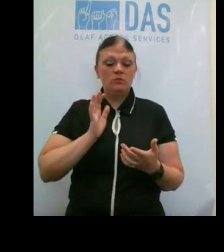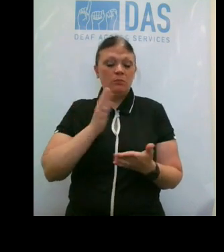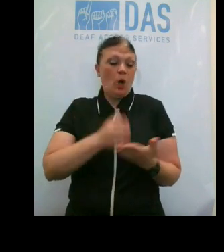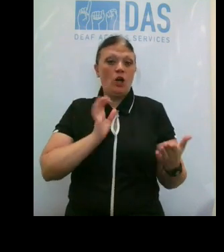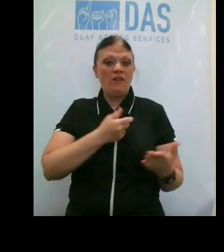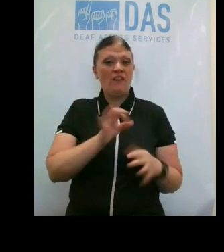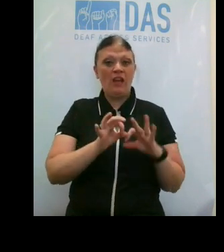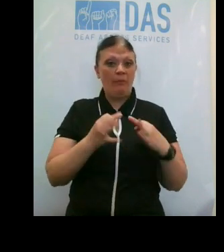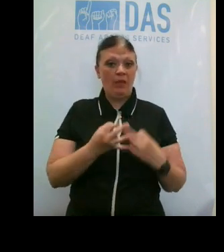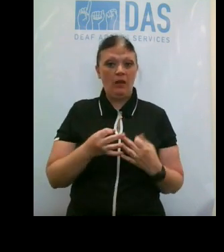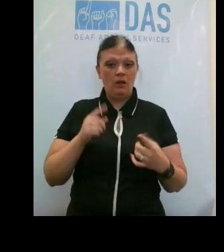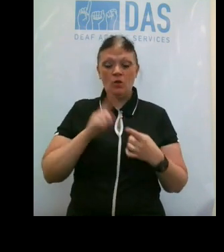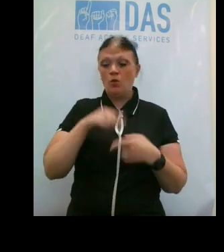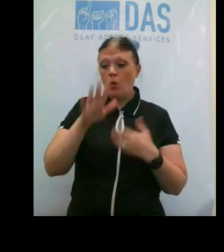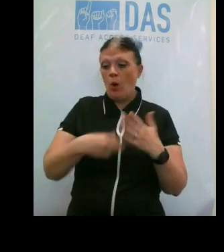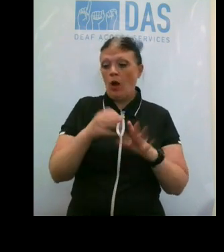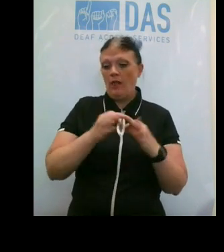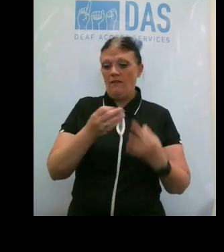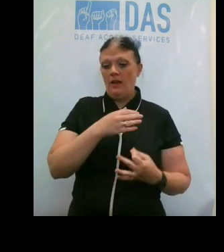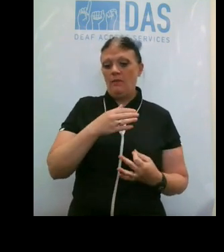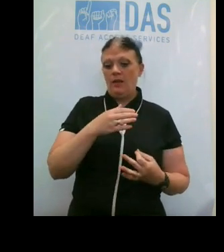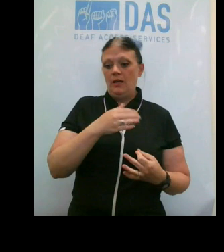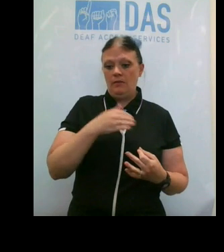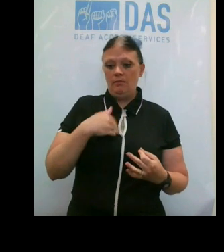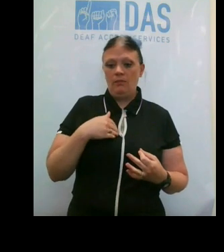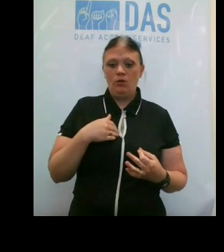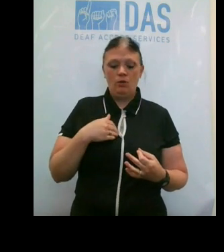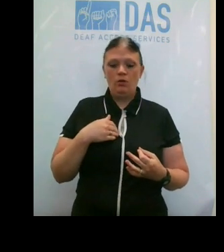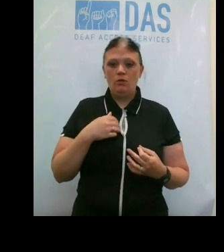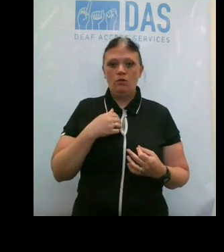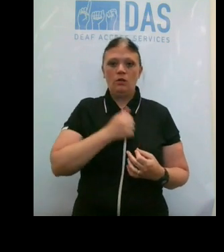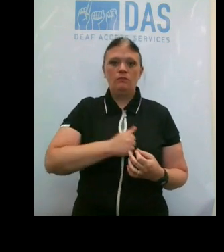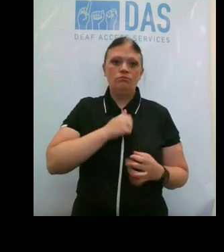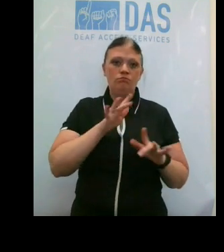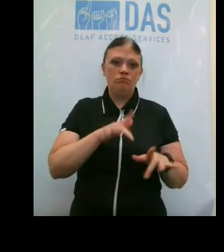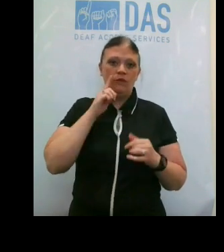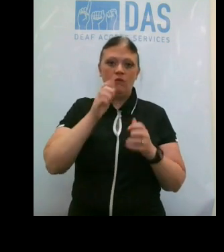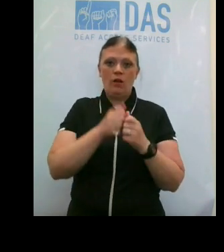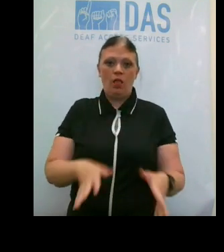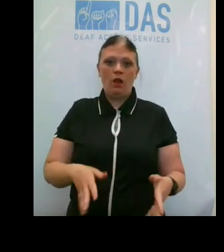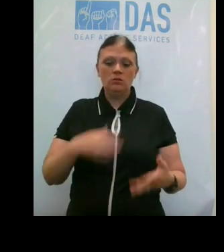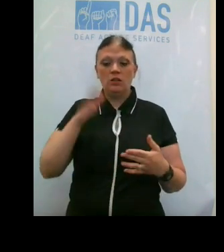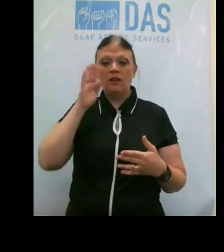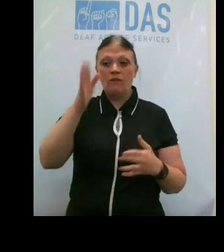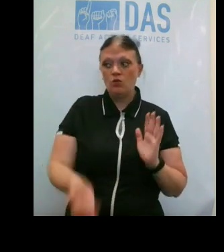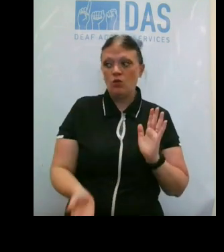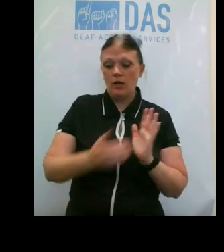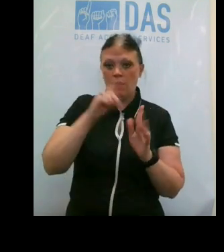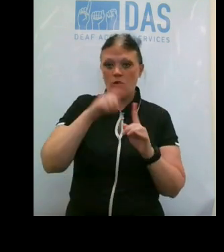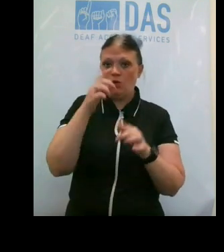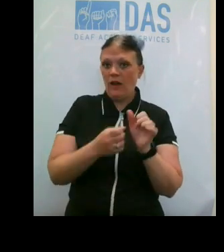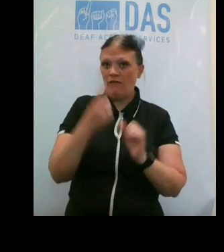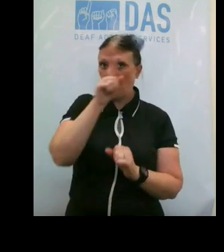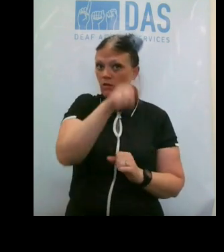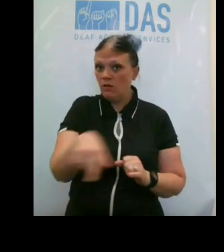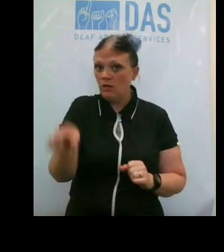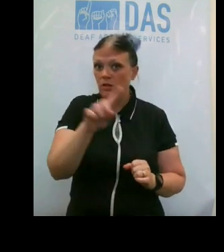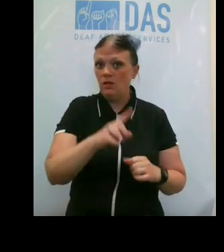family, and to all the family members, my deepest sympathies on our loss. And in the future, once again, to each and everyone else out